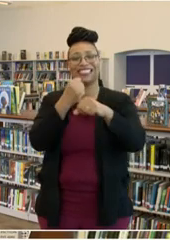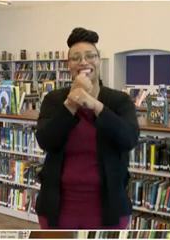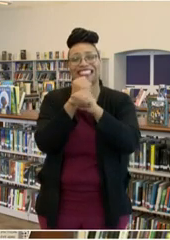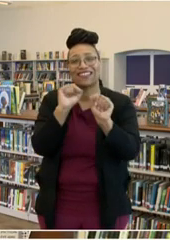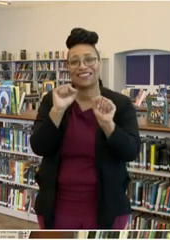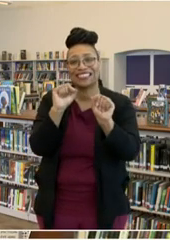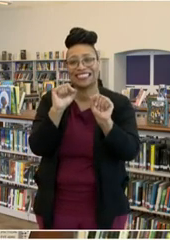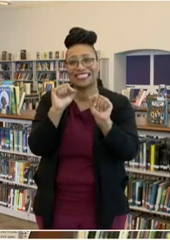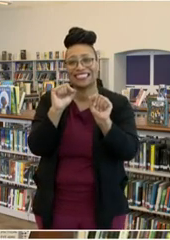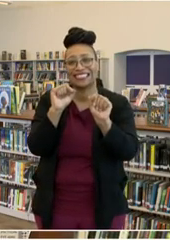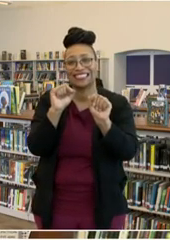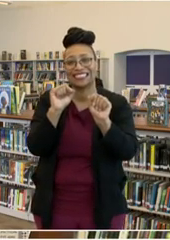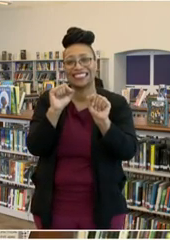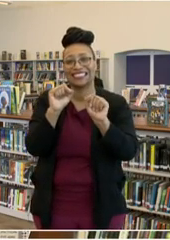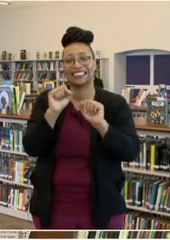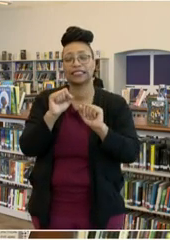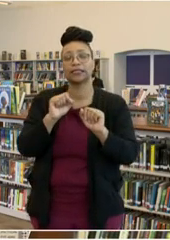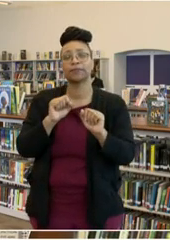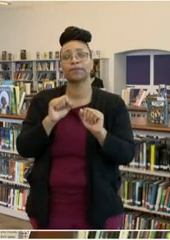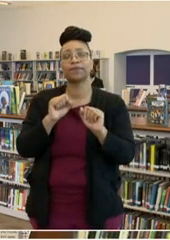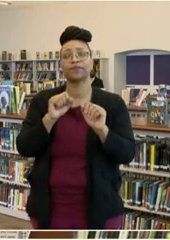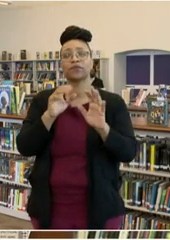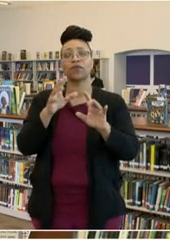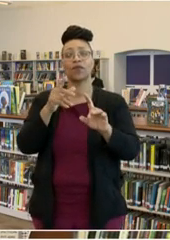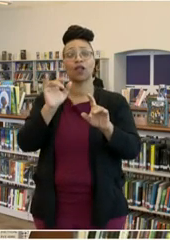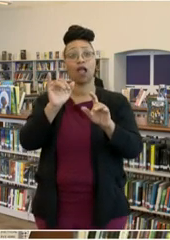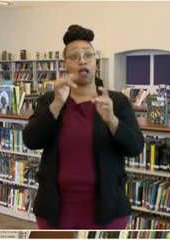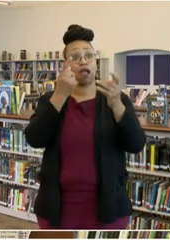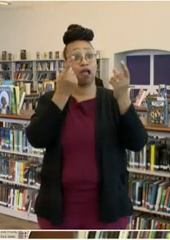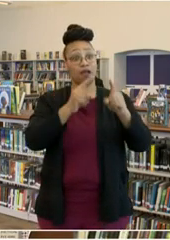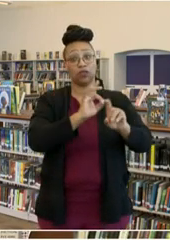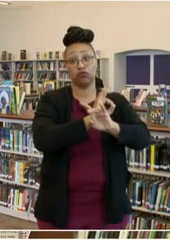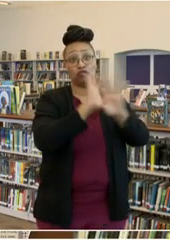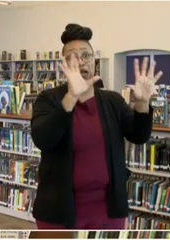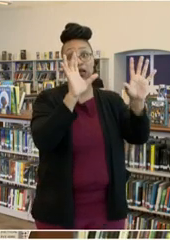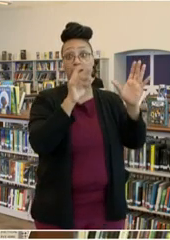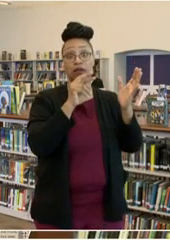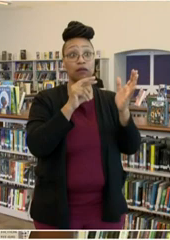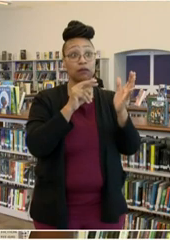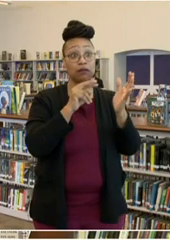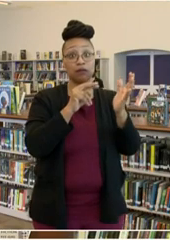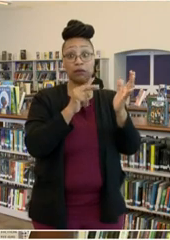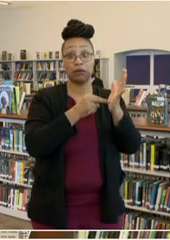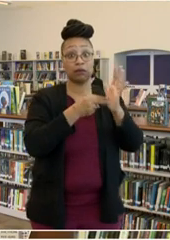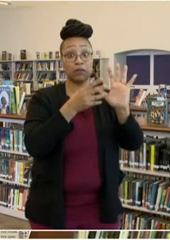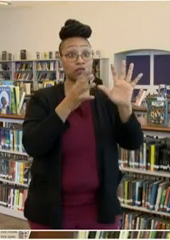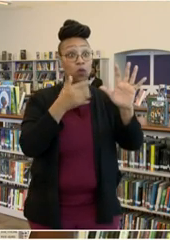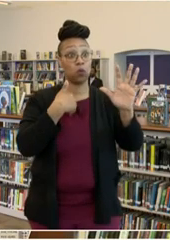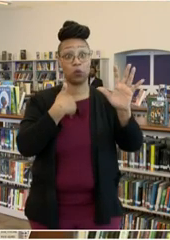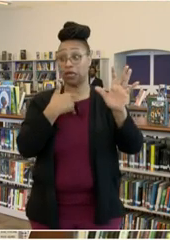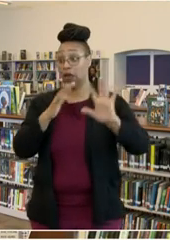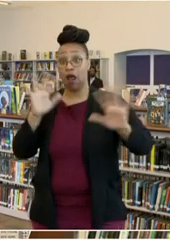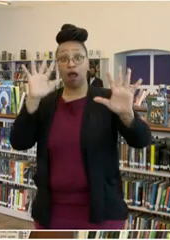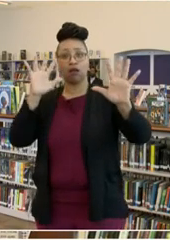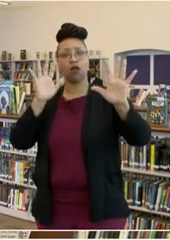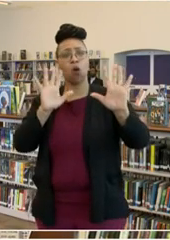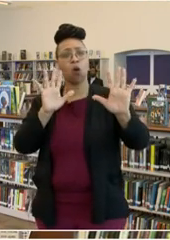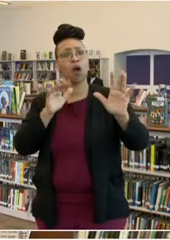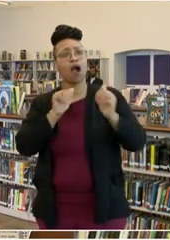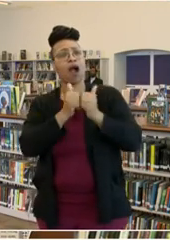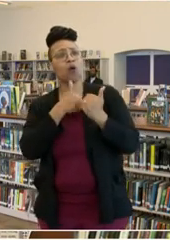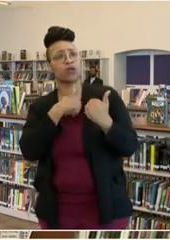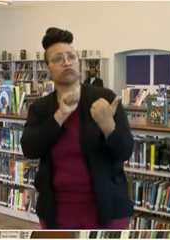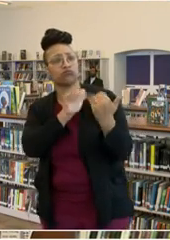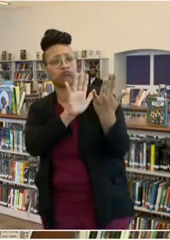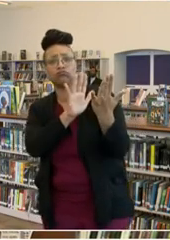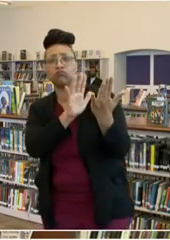respond to crises or acute situations. Our heart goes out to